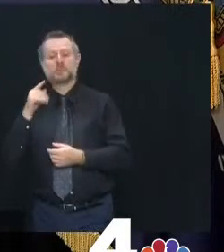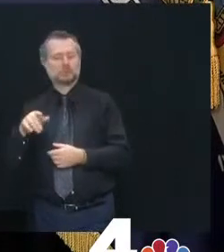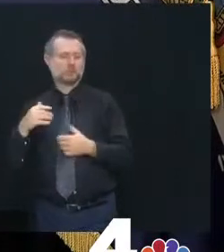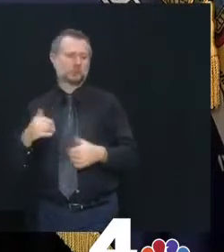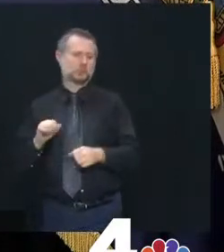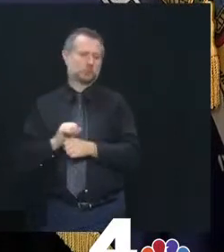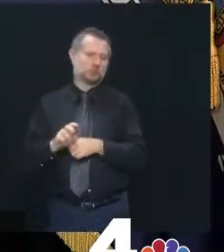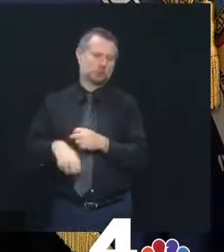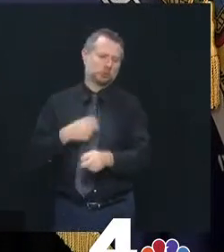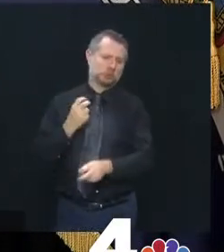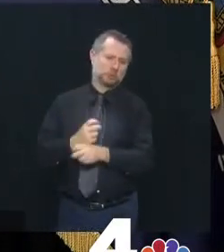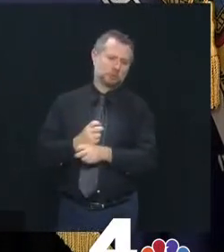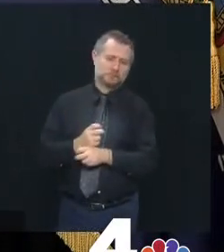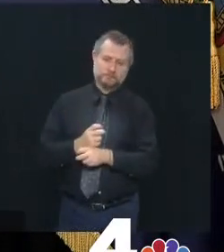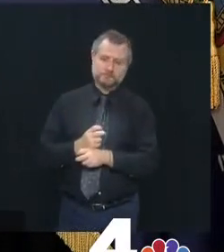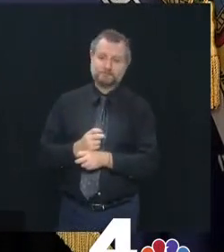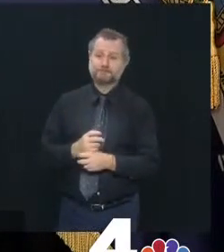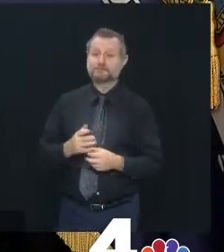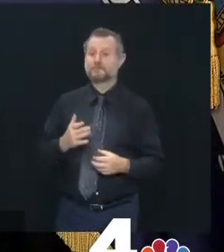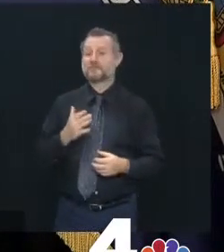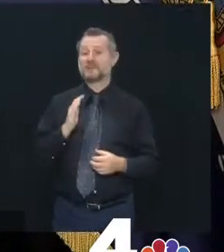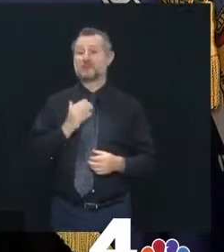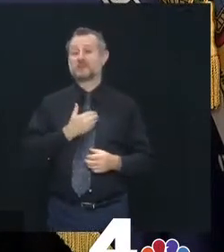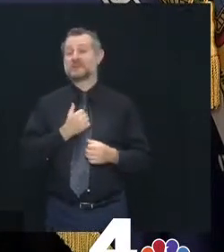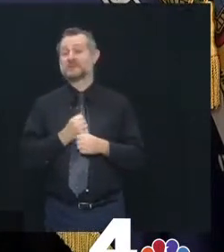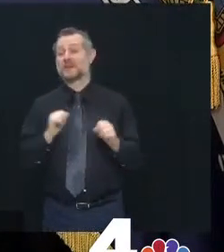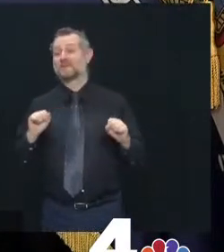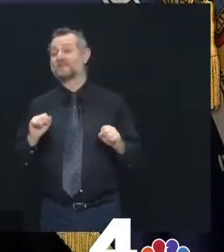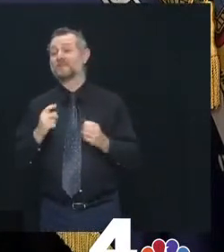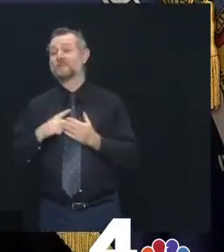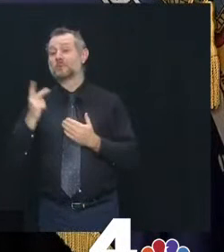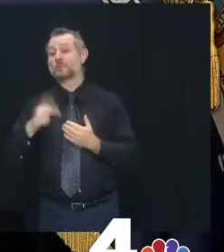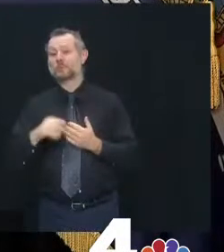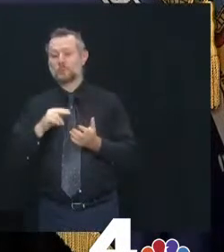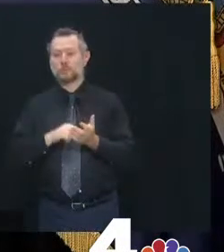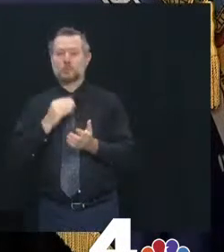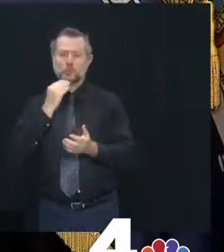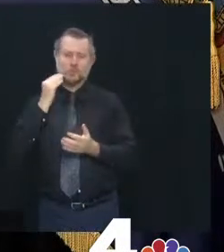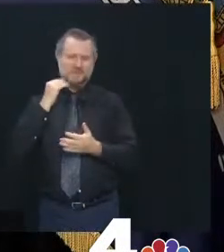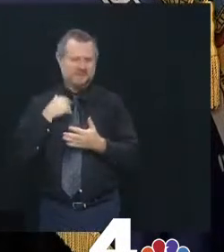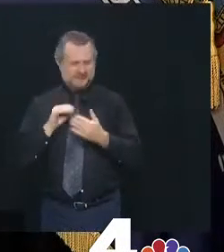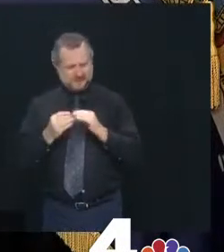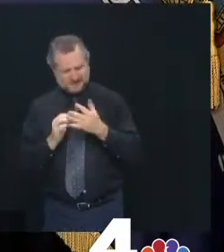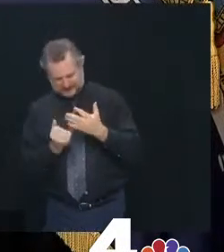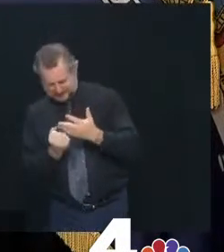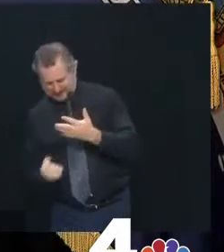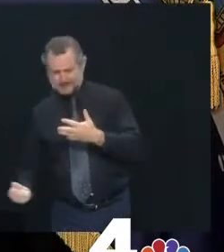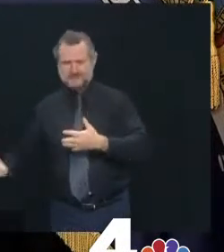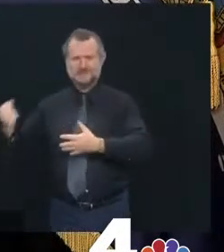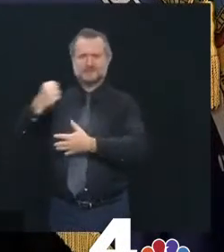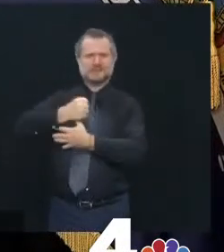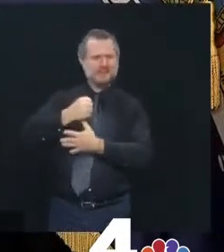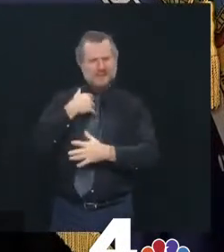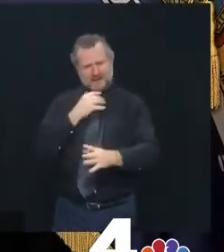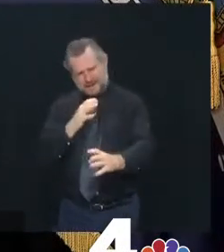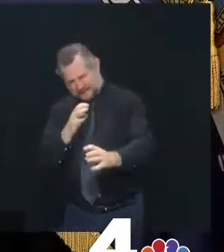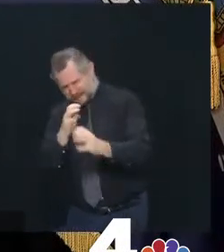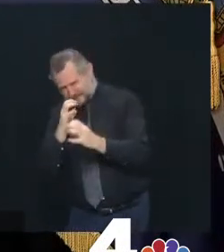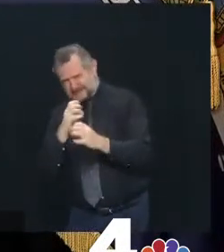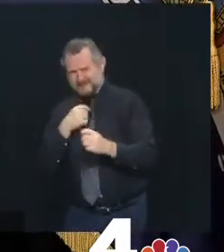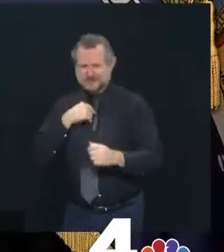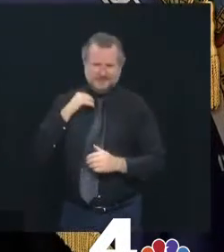most aggressive safety program in nursing homes in the country. We test every nursing home